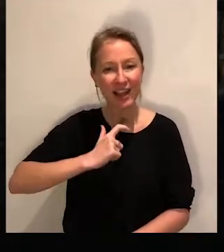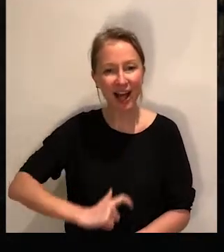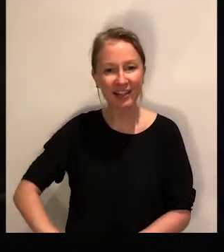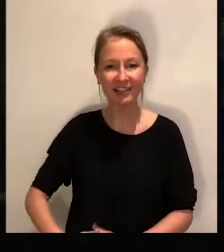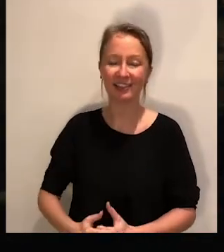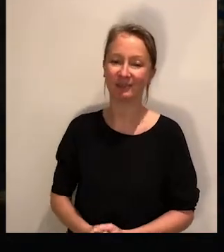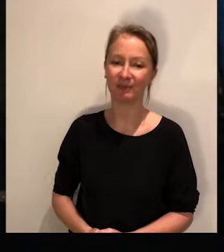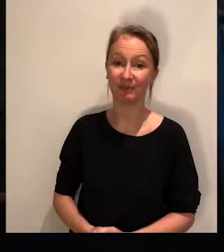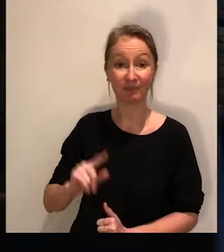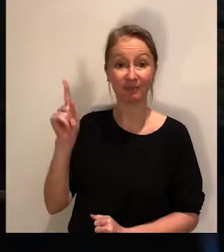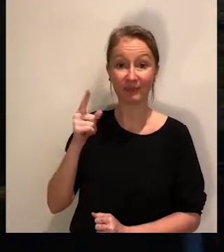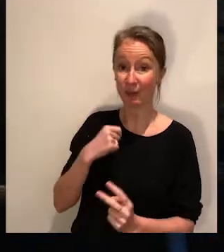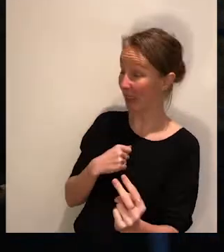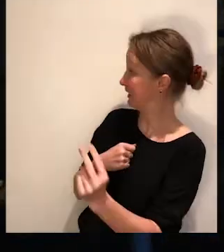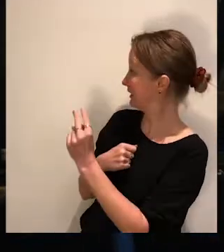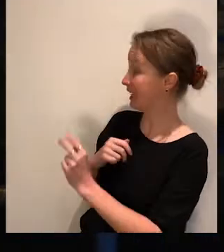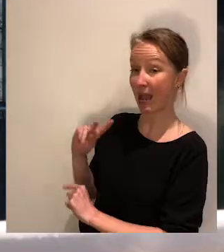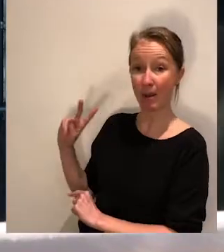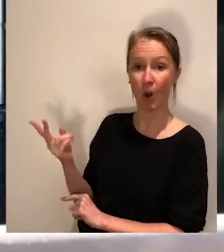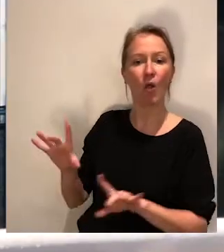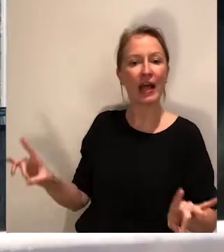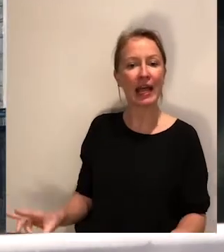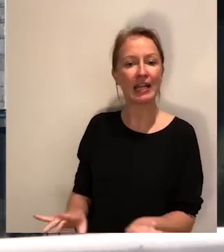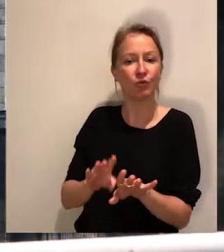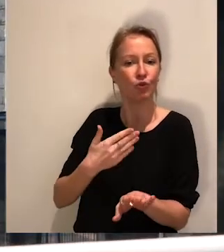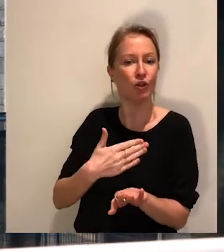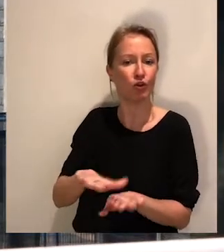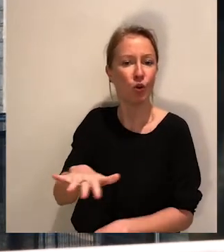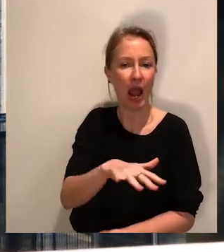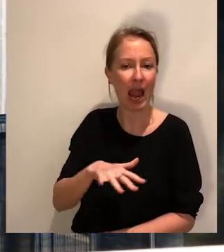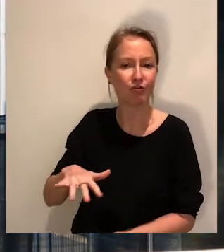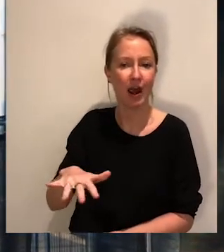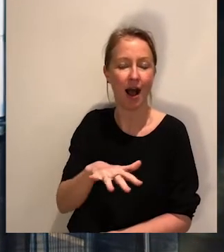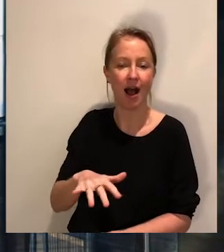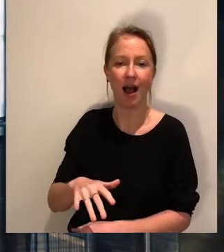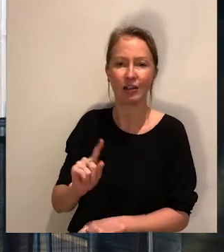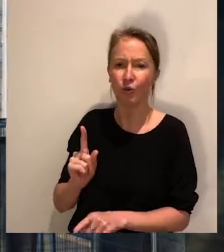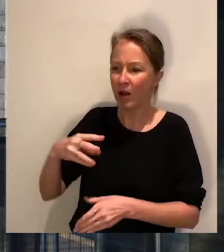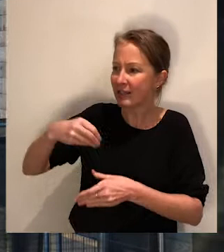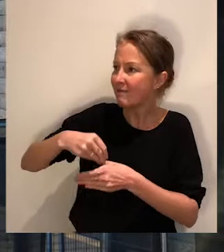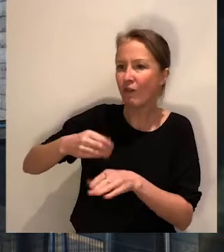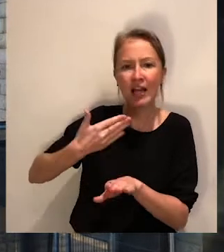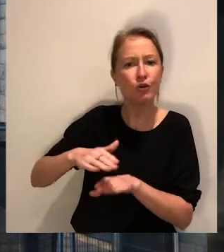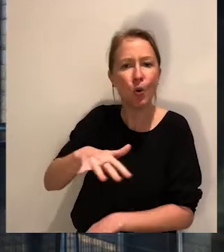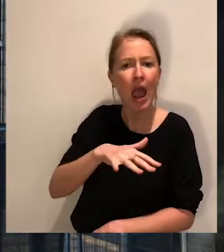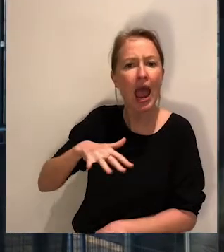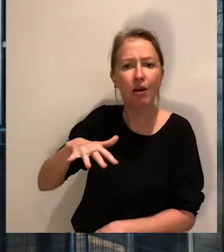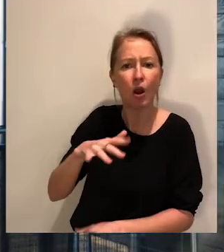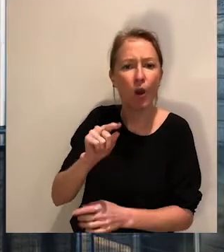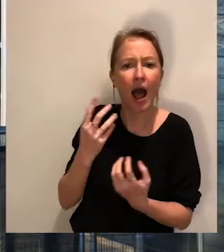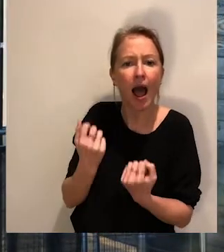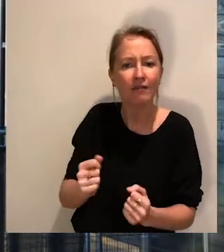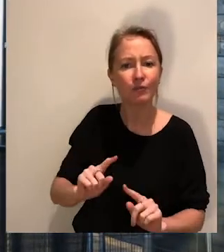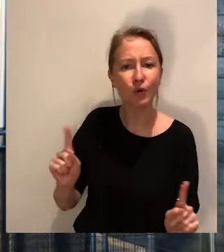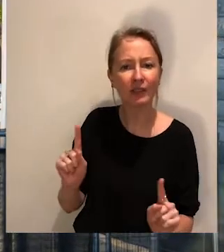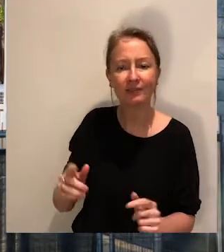here in the holding facility, getting used to that. What can they expect to see? What have they got that they didn't have? Yeah, well, there are